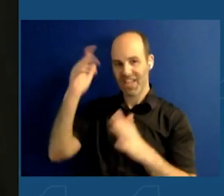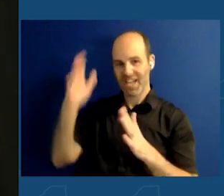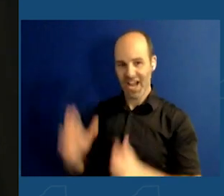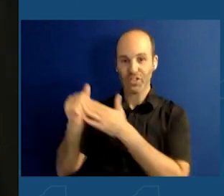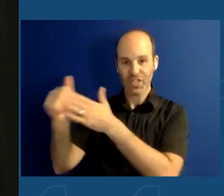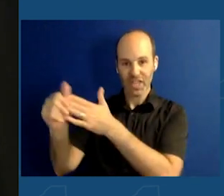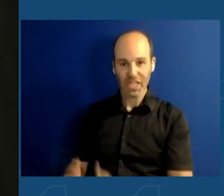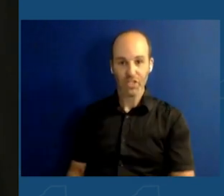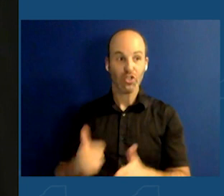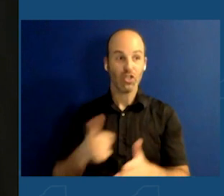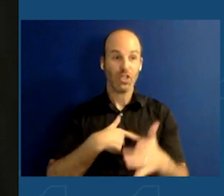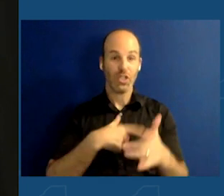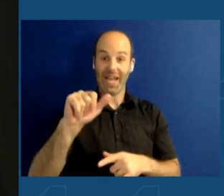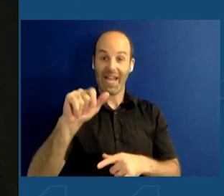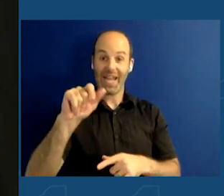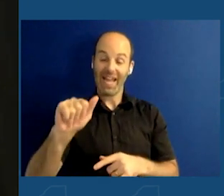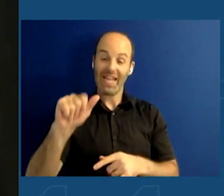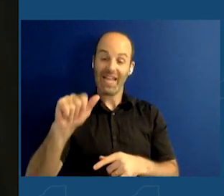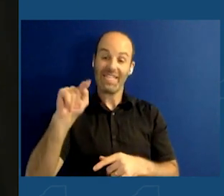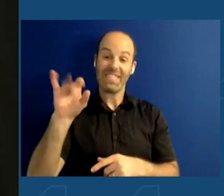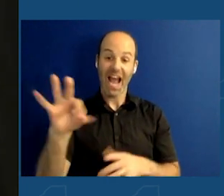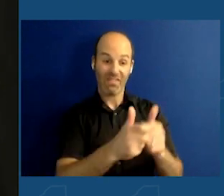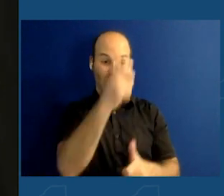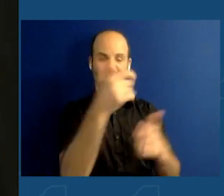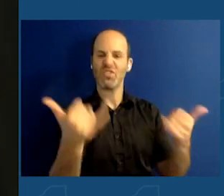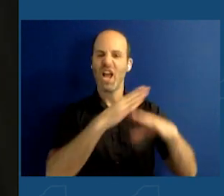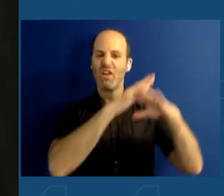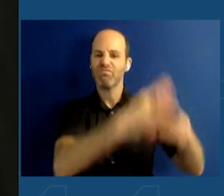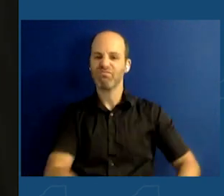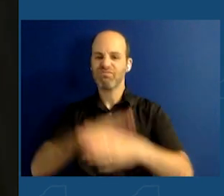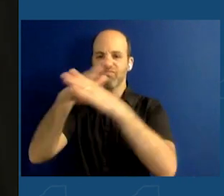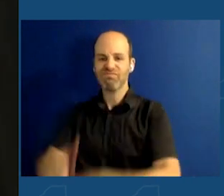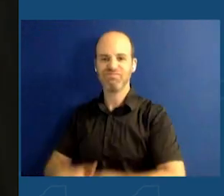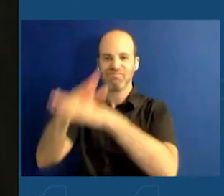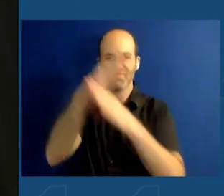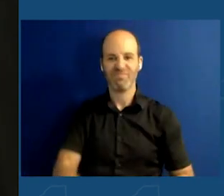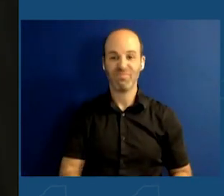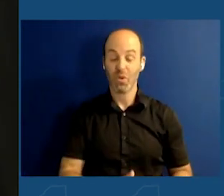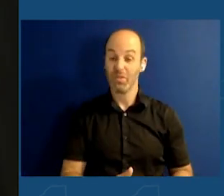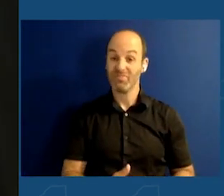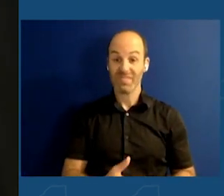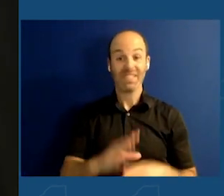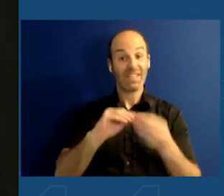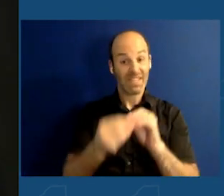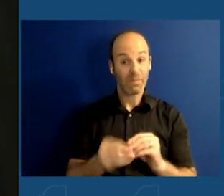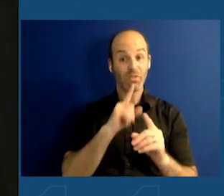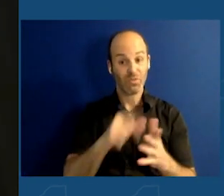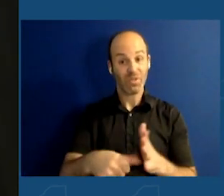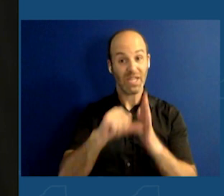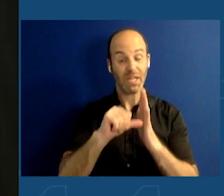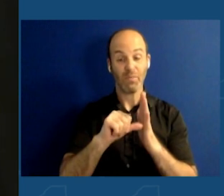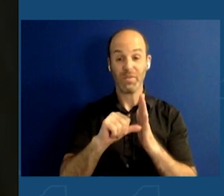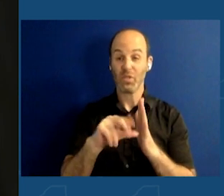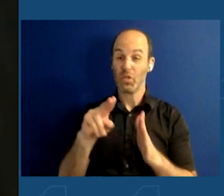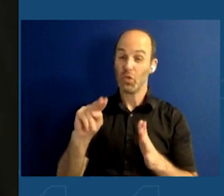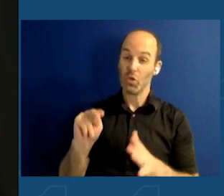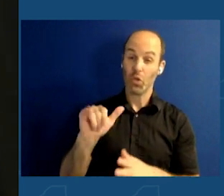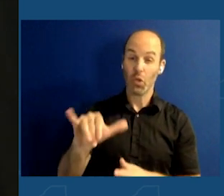director. The numbers are impressive when you think about it. New York City Police Department has seized approximately over